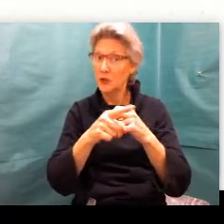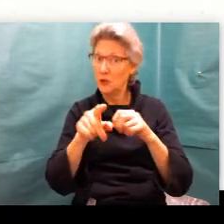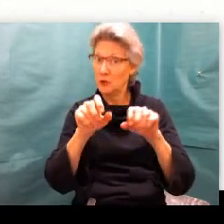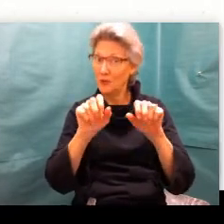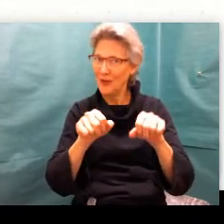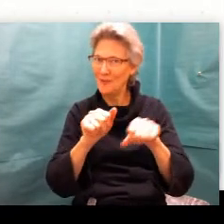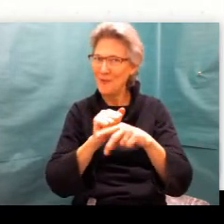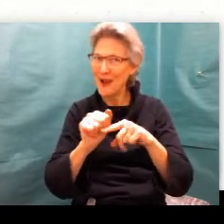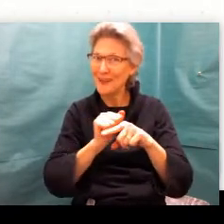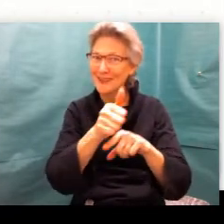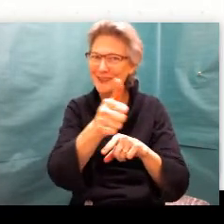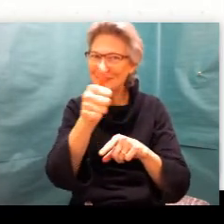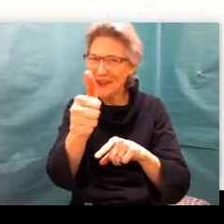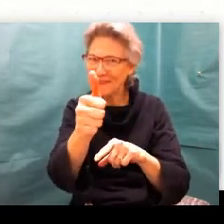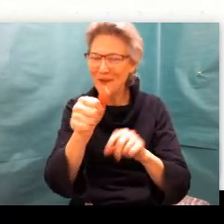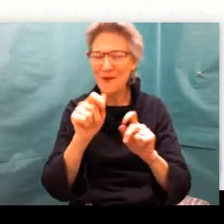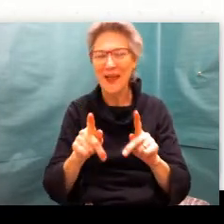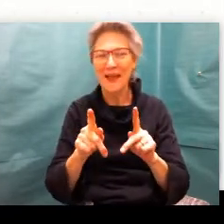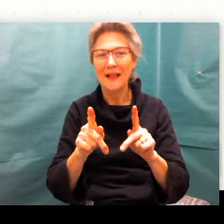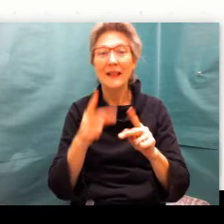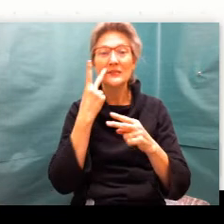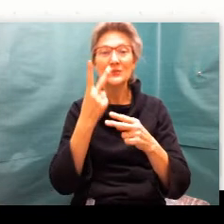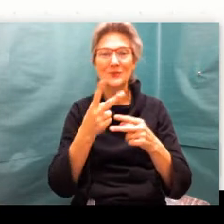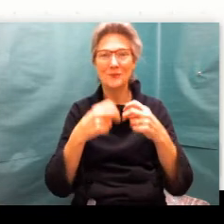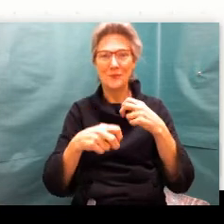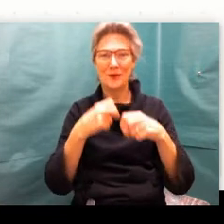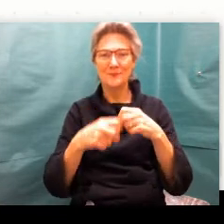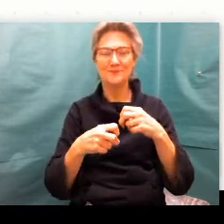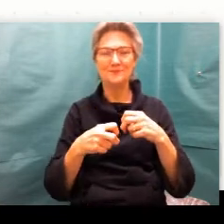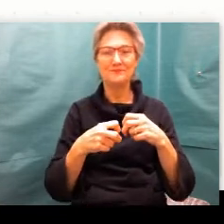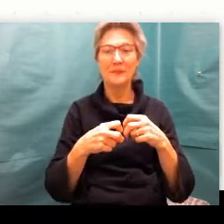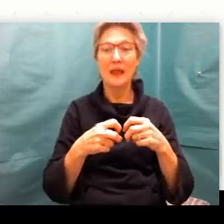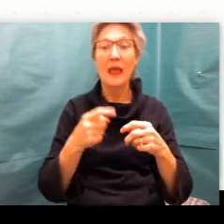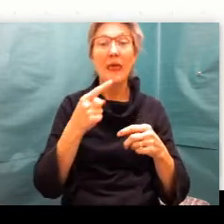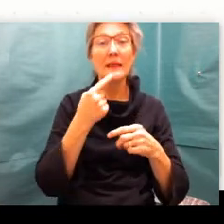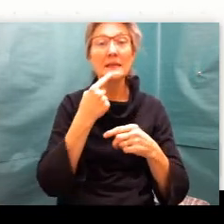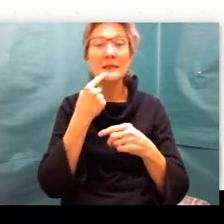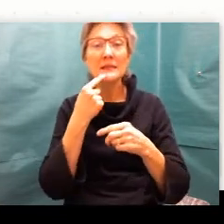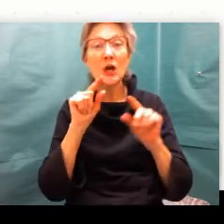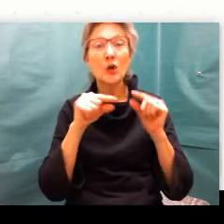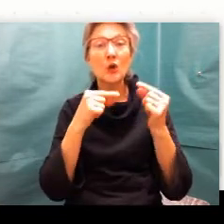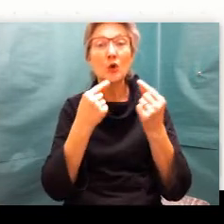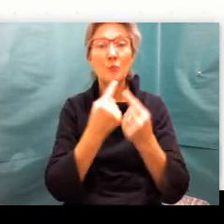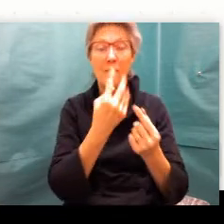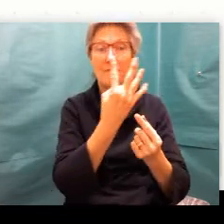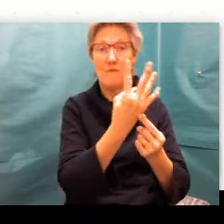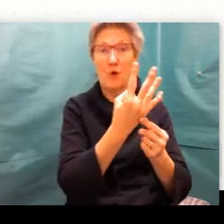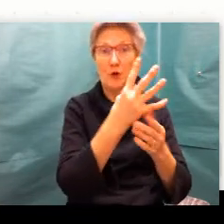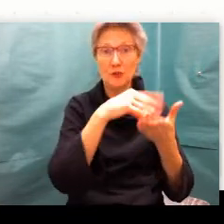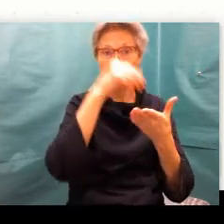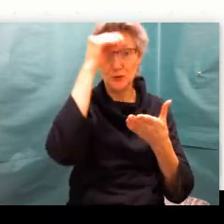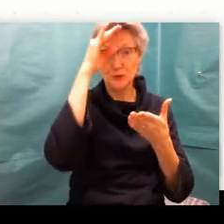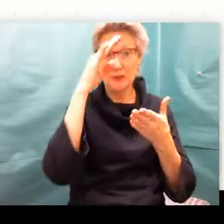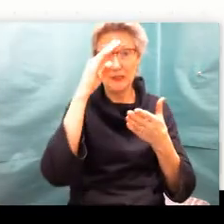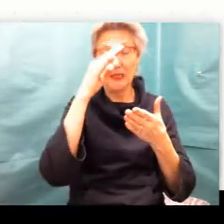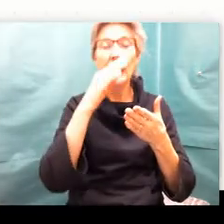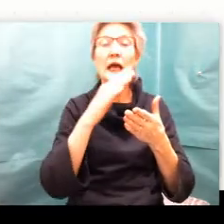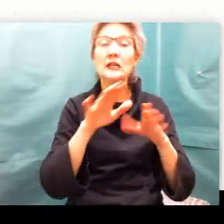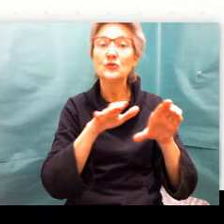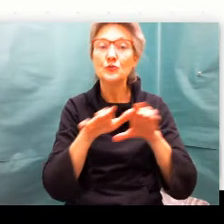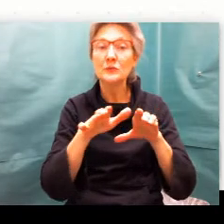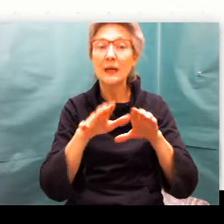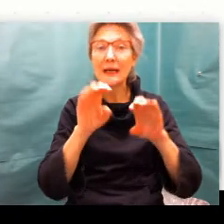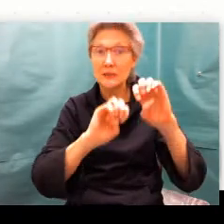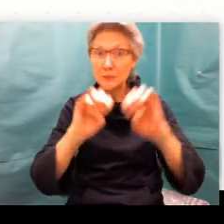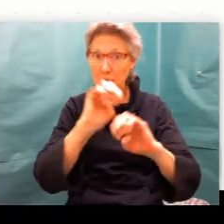some on your own. Okay, so let's take a look at our problem. This says a group of 4 students is performing an experiment with